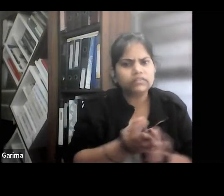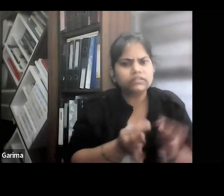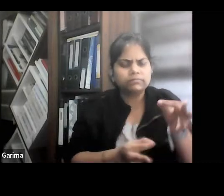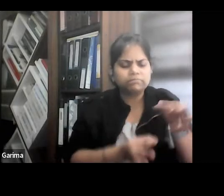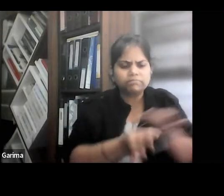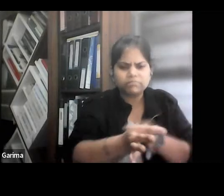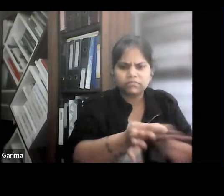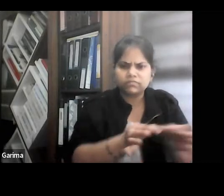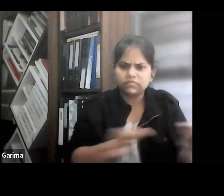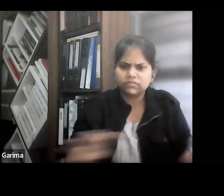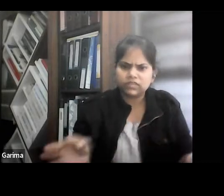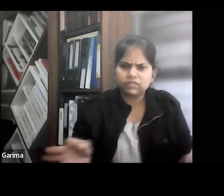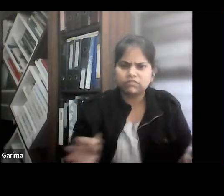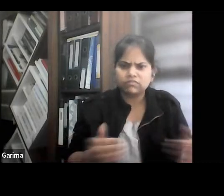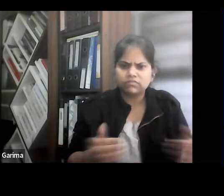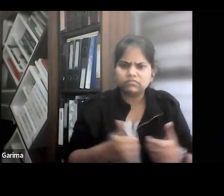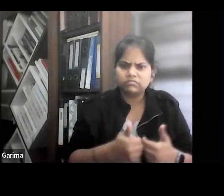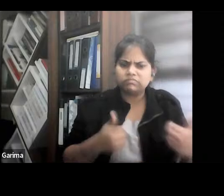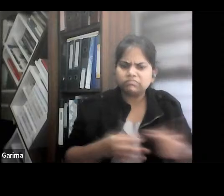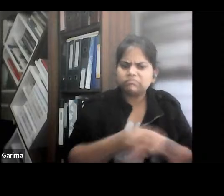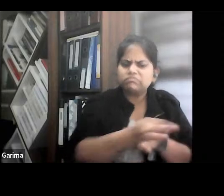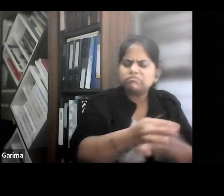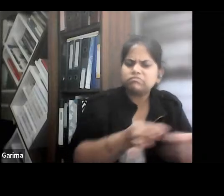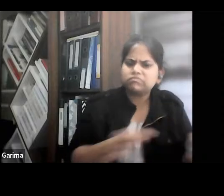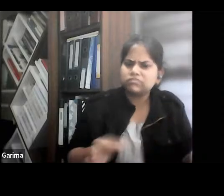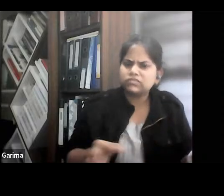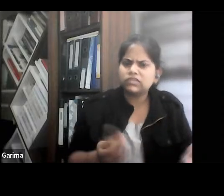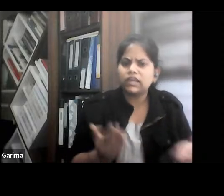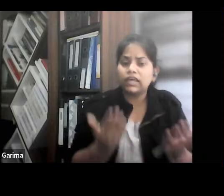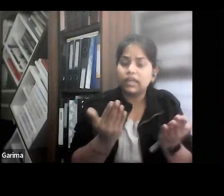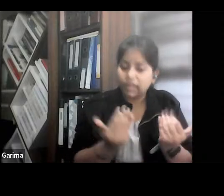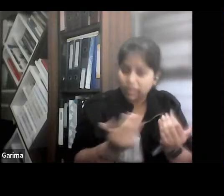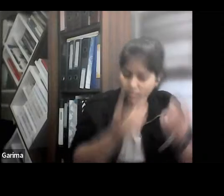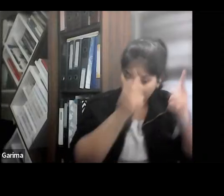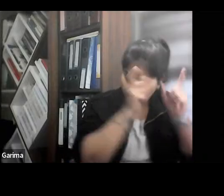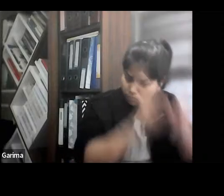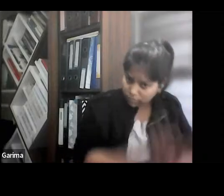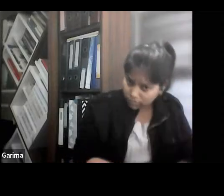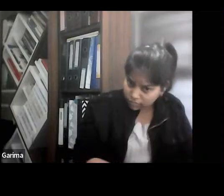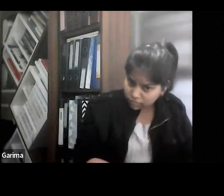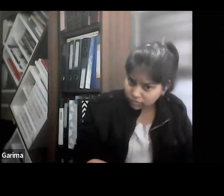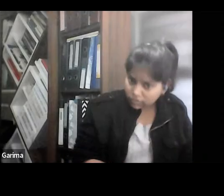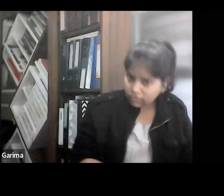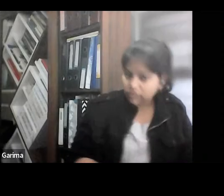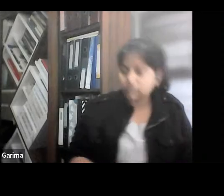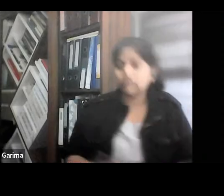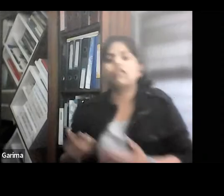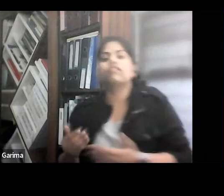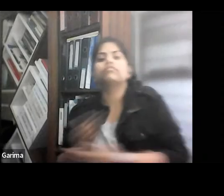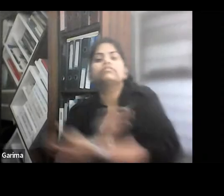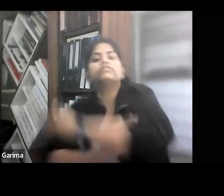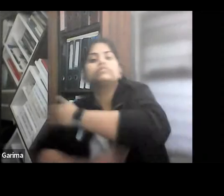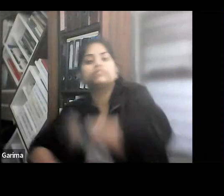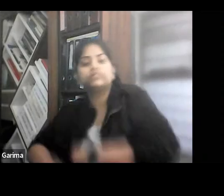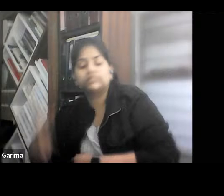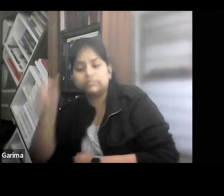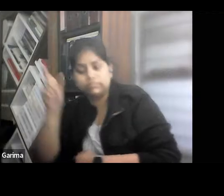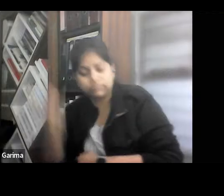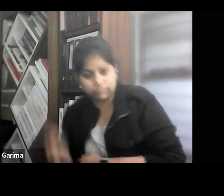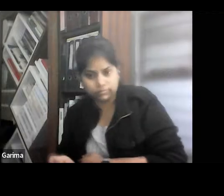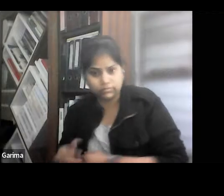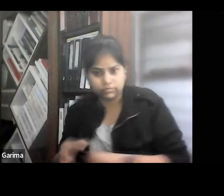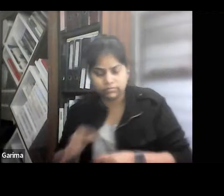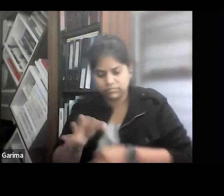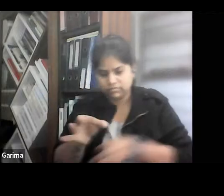of distance between the able-bodied and the disabled. Now, more